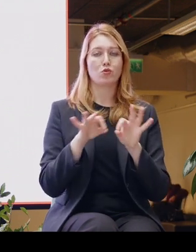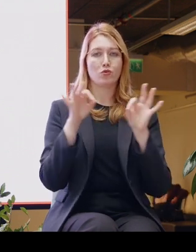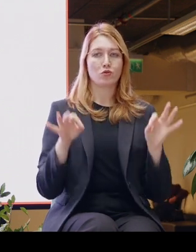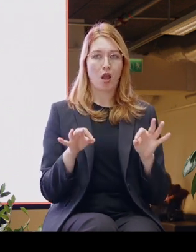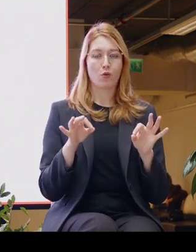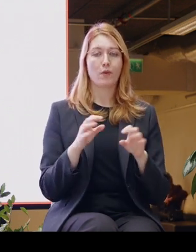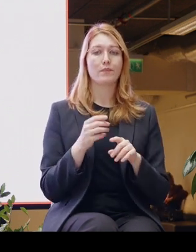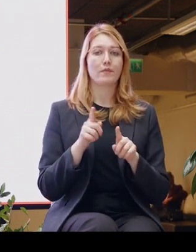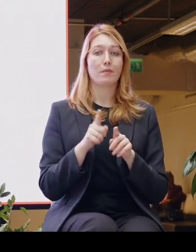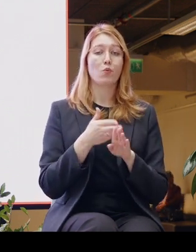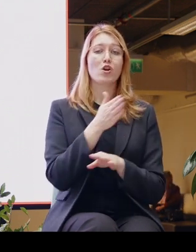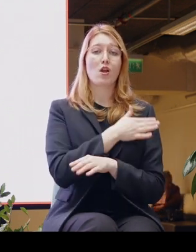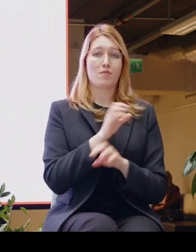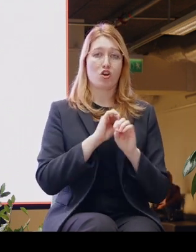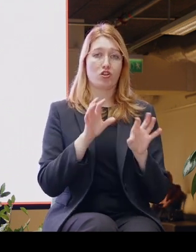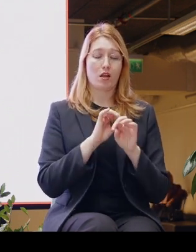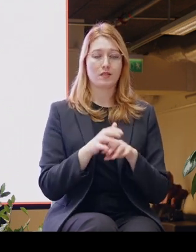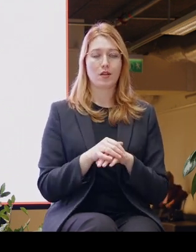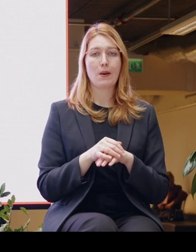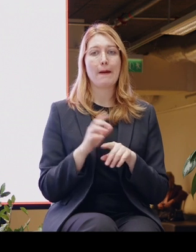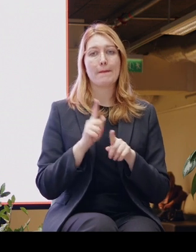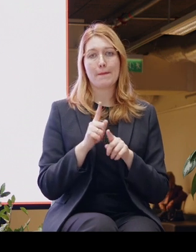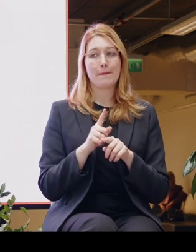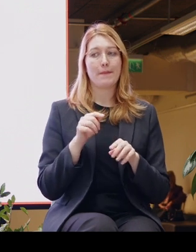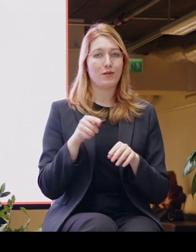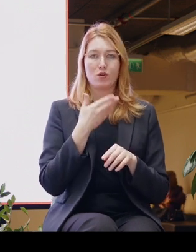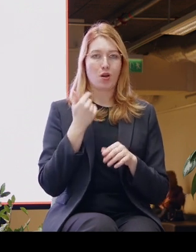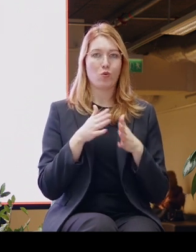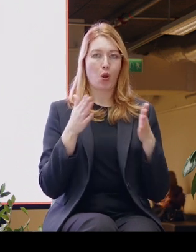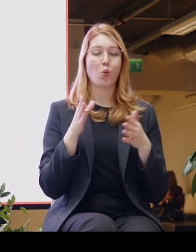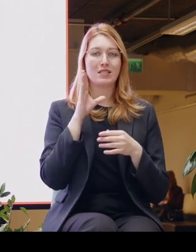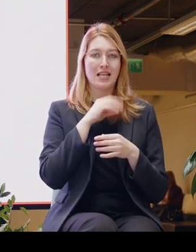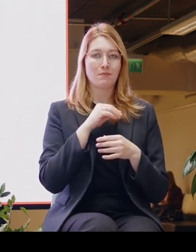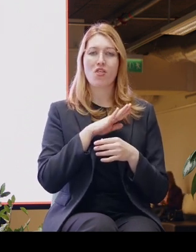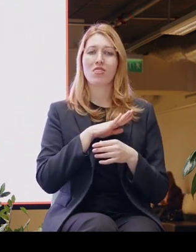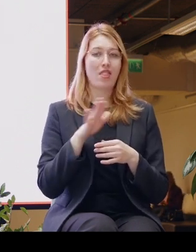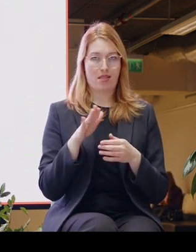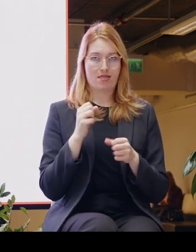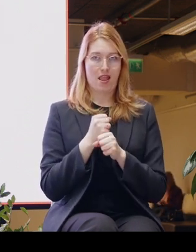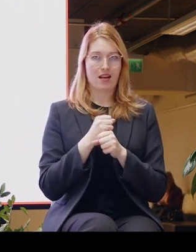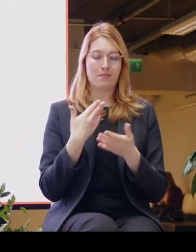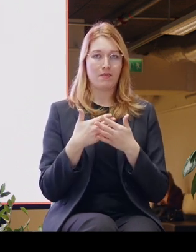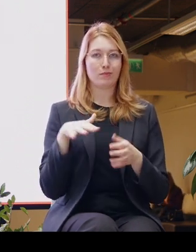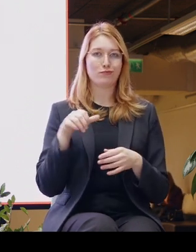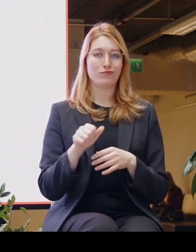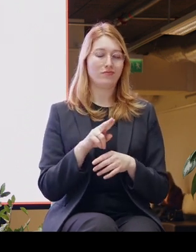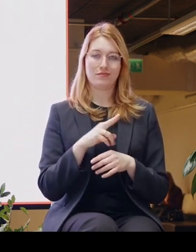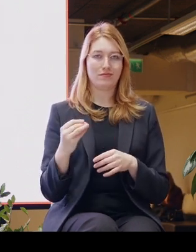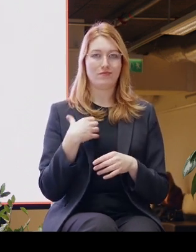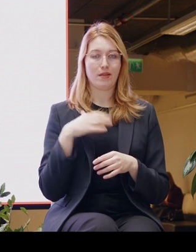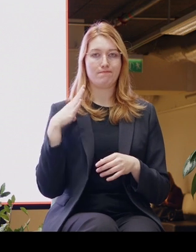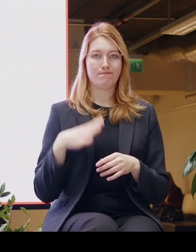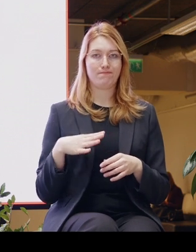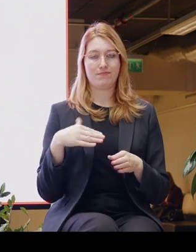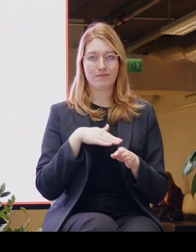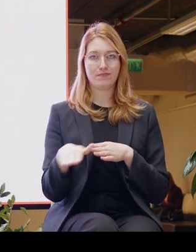saying it before. That means, again, there's no option to not do it. There is too many regulations.